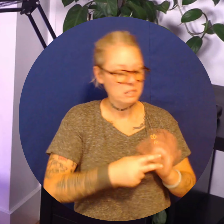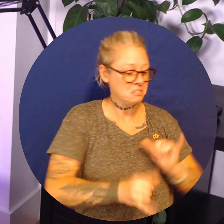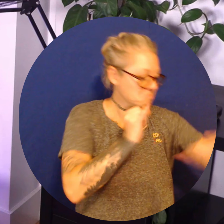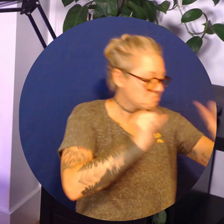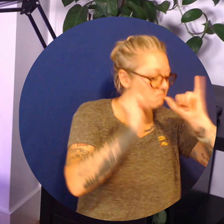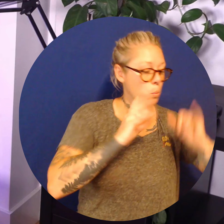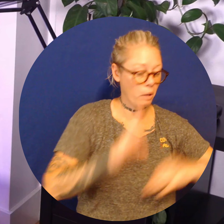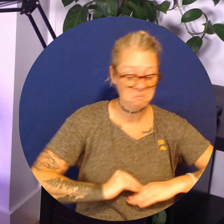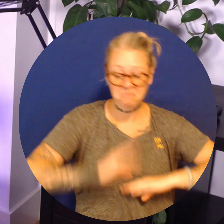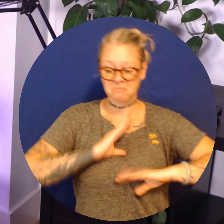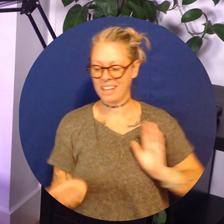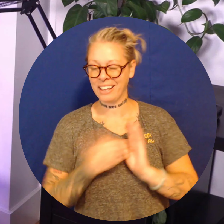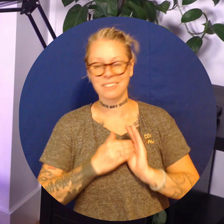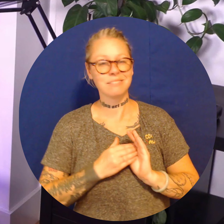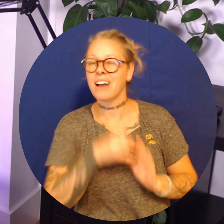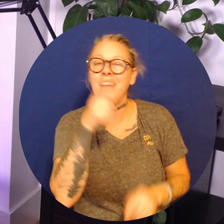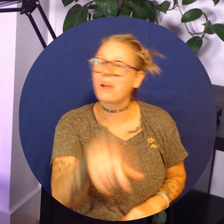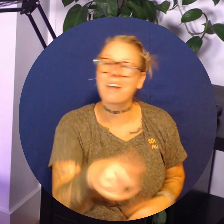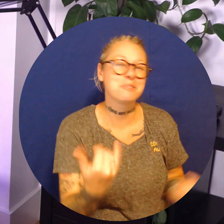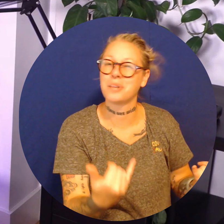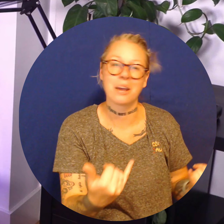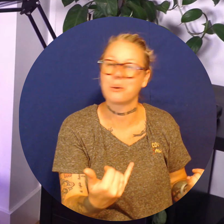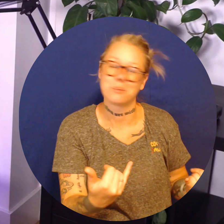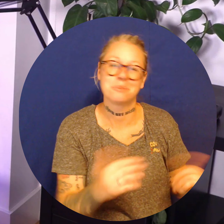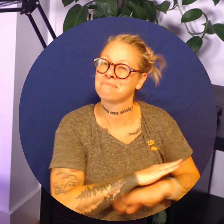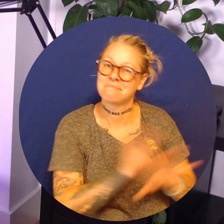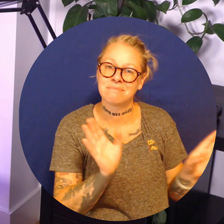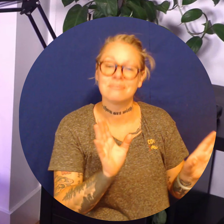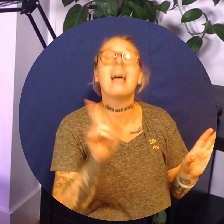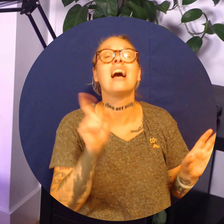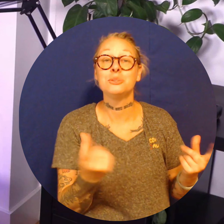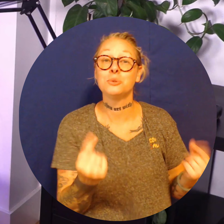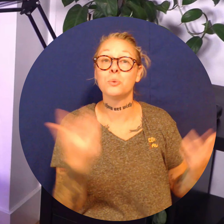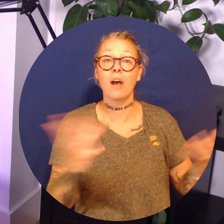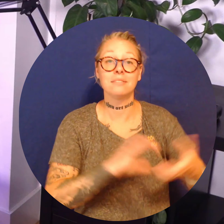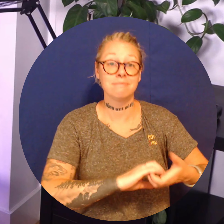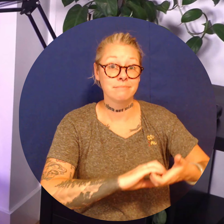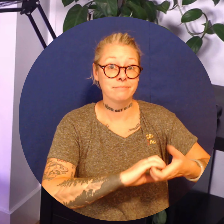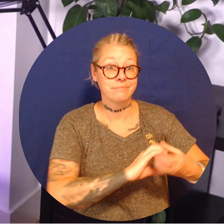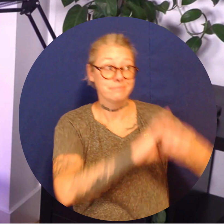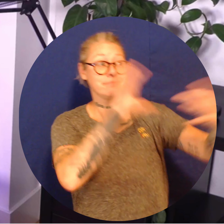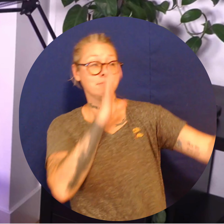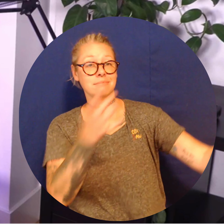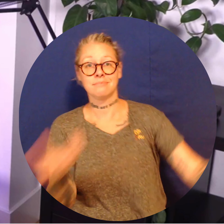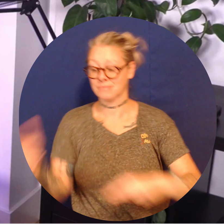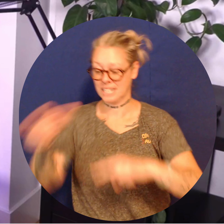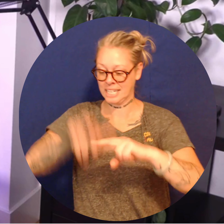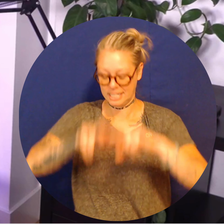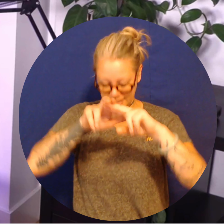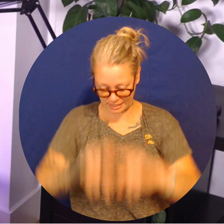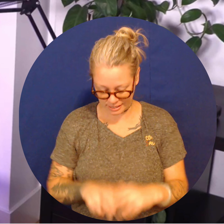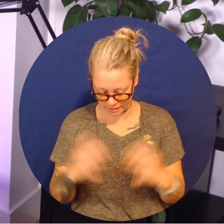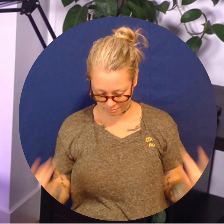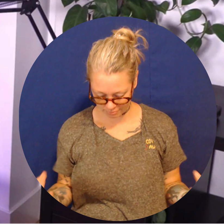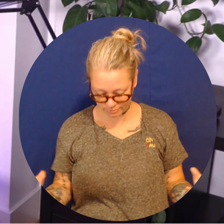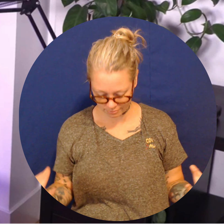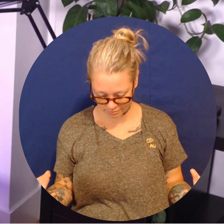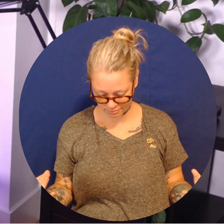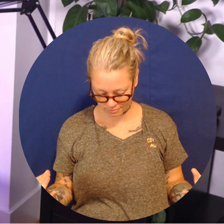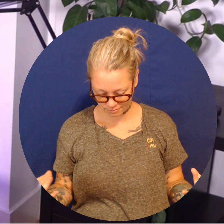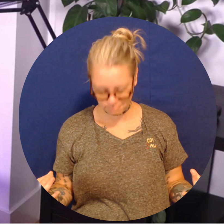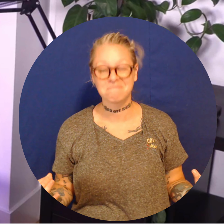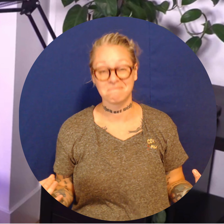experience by grabbing externally these things instead what i need to do is actually go and sit down and program is now at top bottom and move